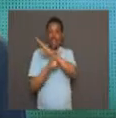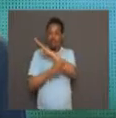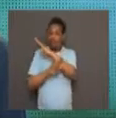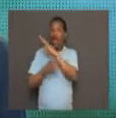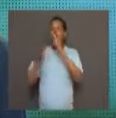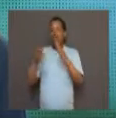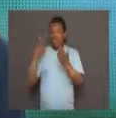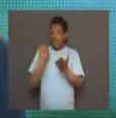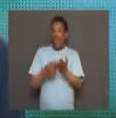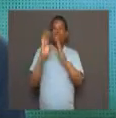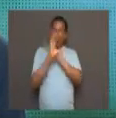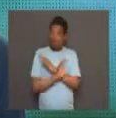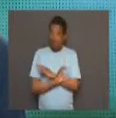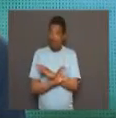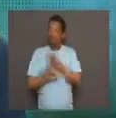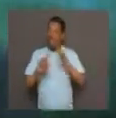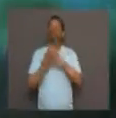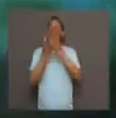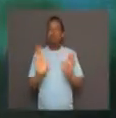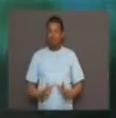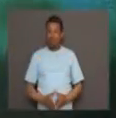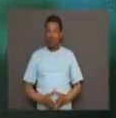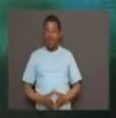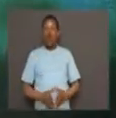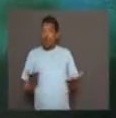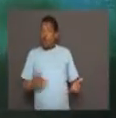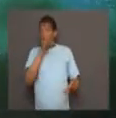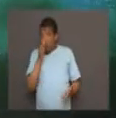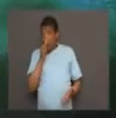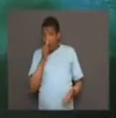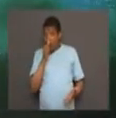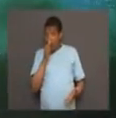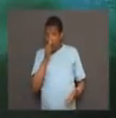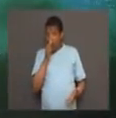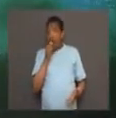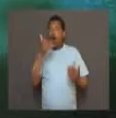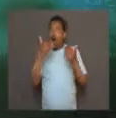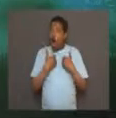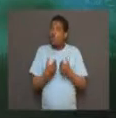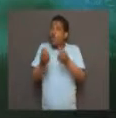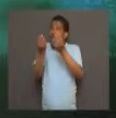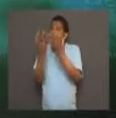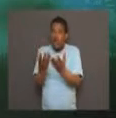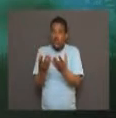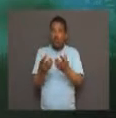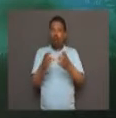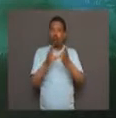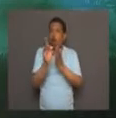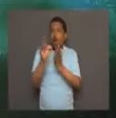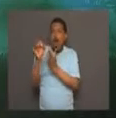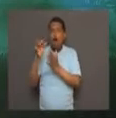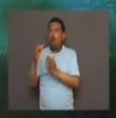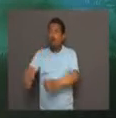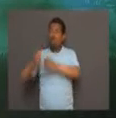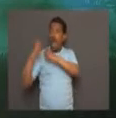this country. Let us begin. Ethiopia has a large number of